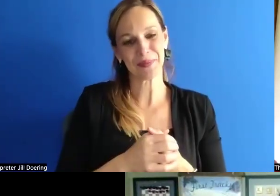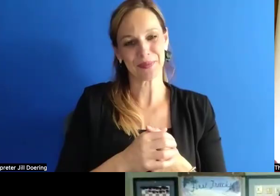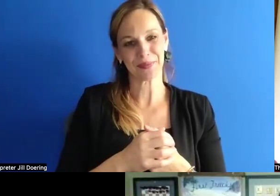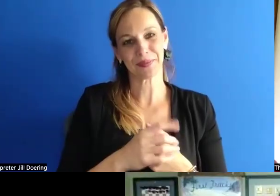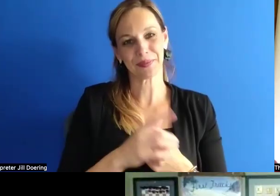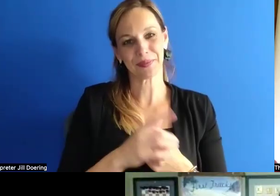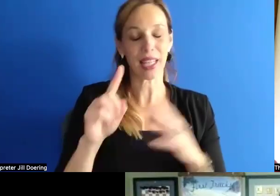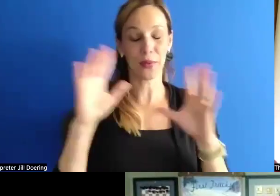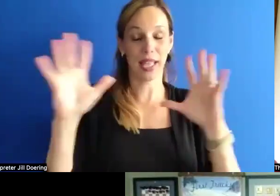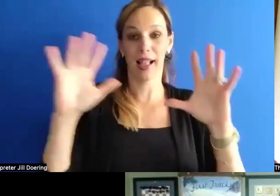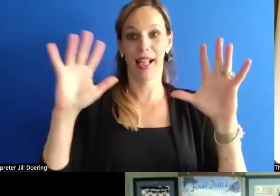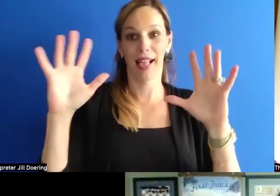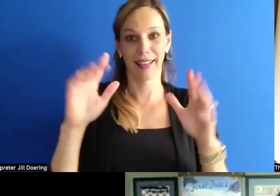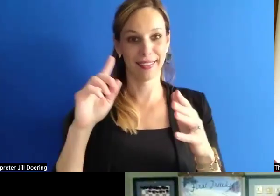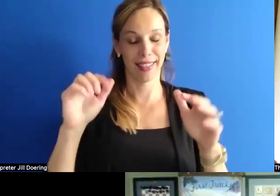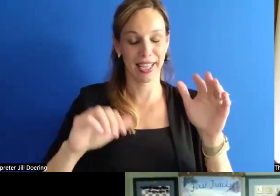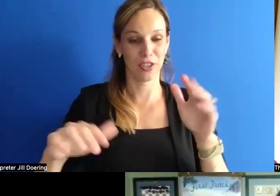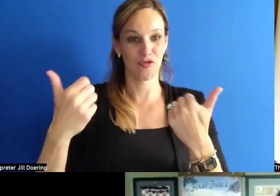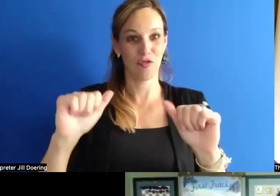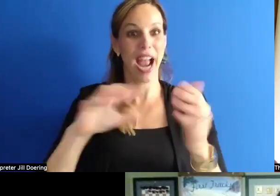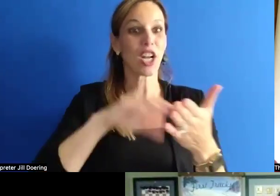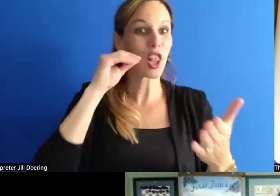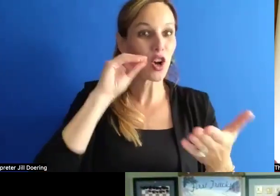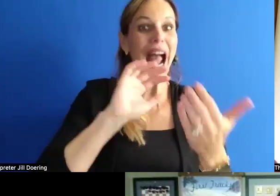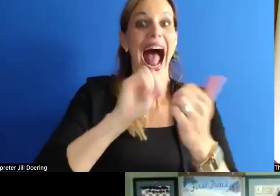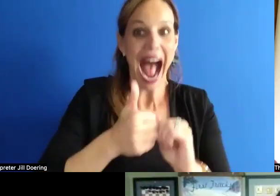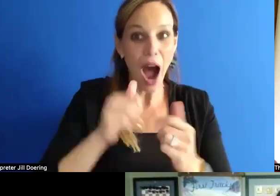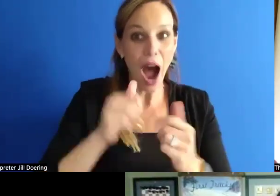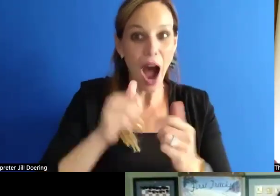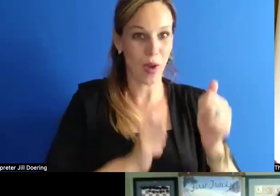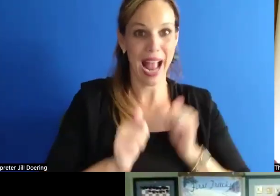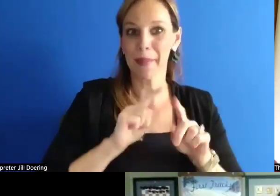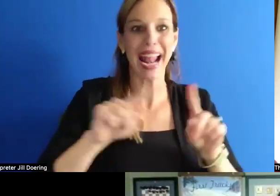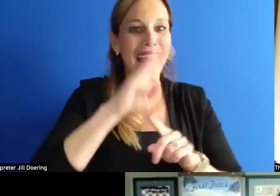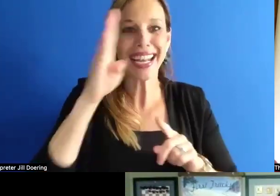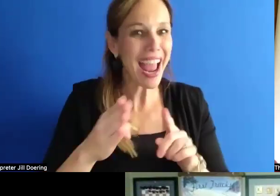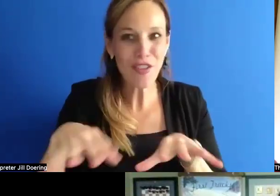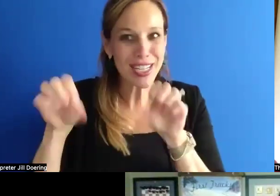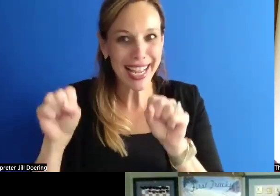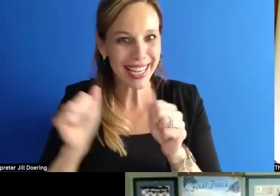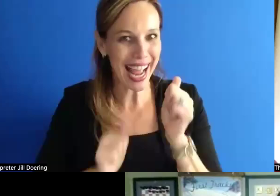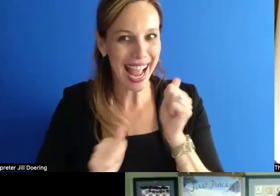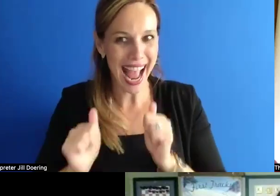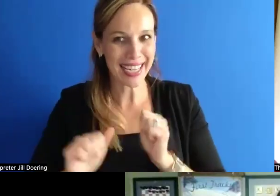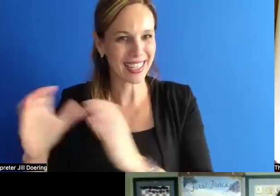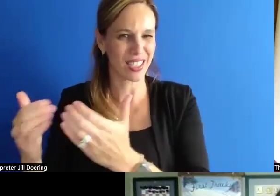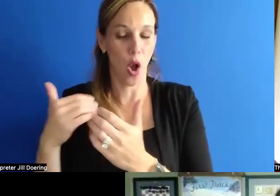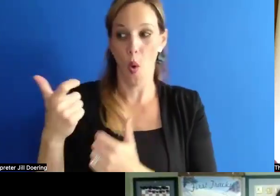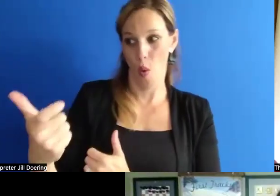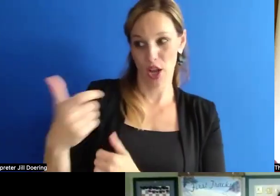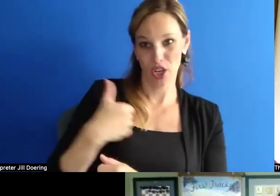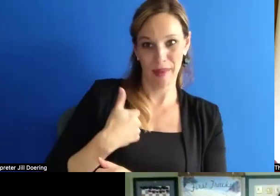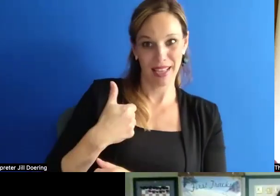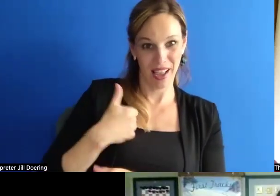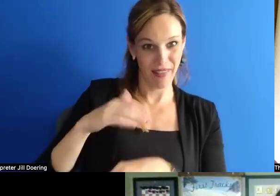it was a whirlwind trying to learn how to act when I had never had an acting class. Watching myself on TV was actually my first